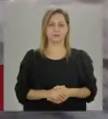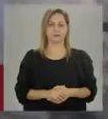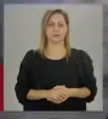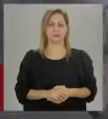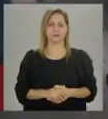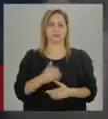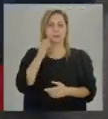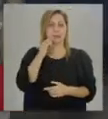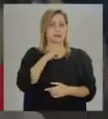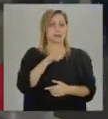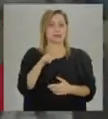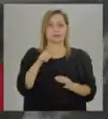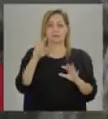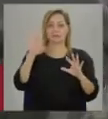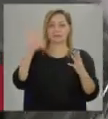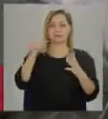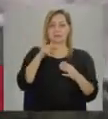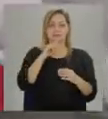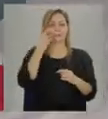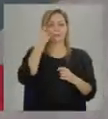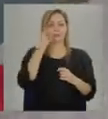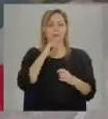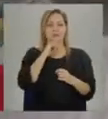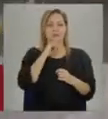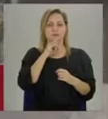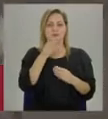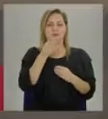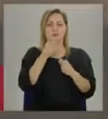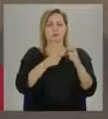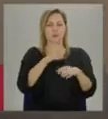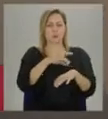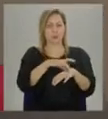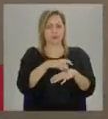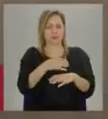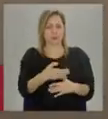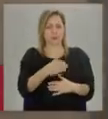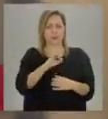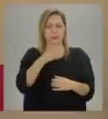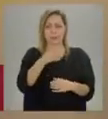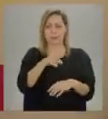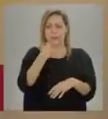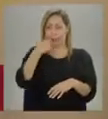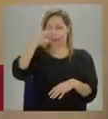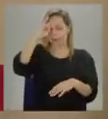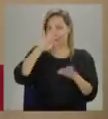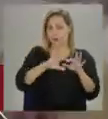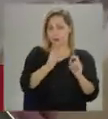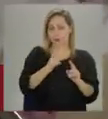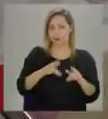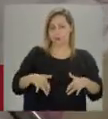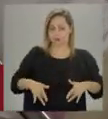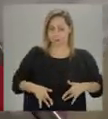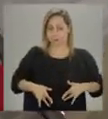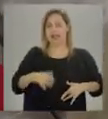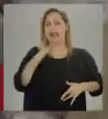Nobody expected this. Nobody thought they'd be treating so many so quickly. And it's not like flu. It is chronic